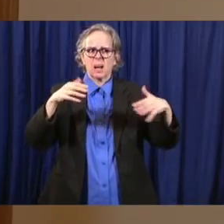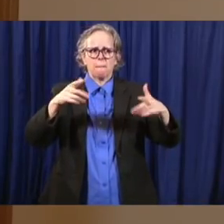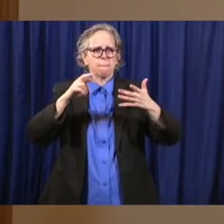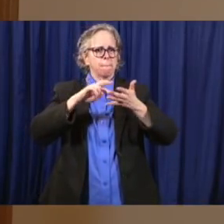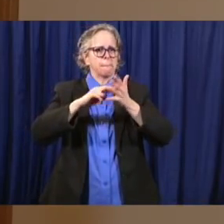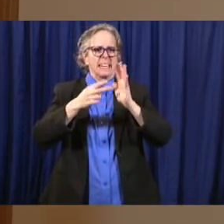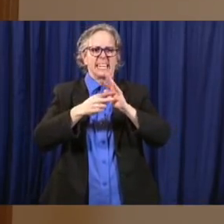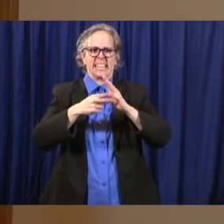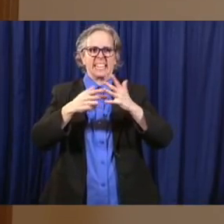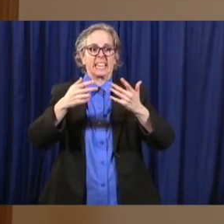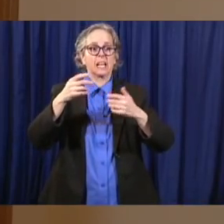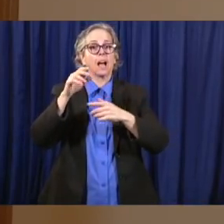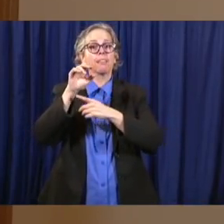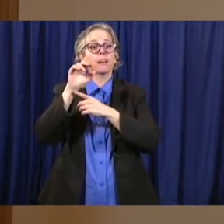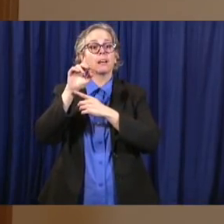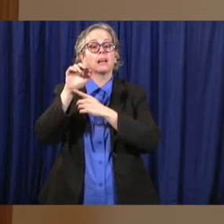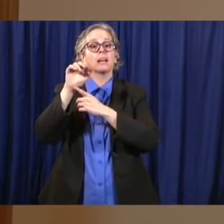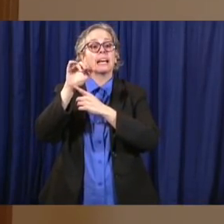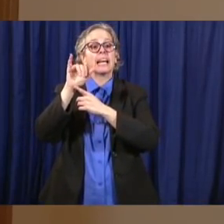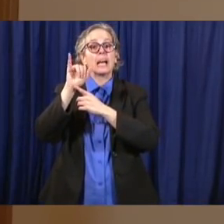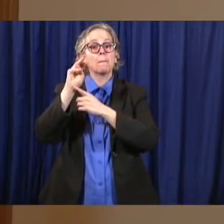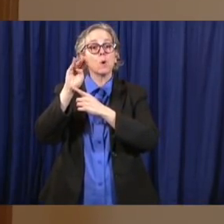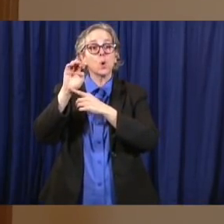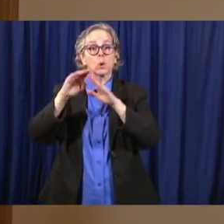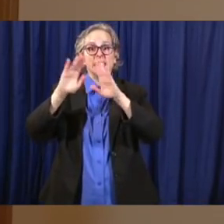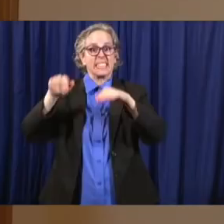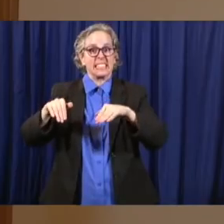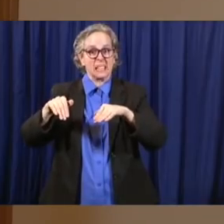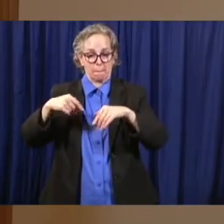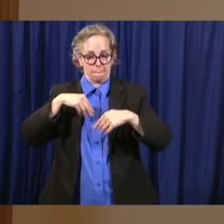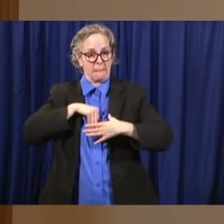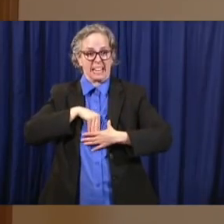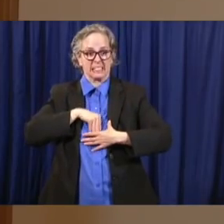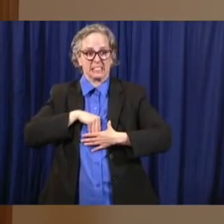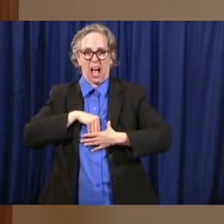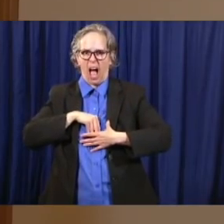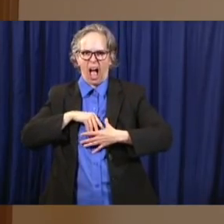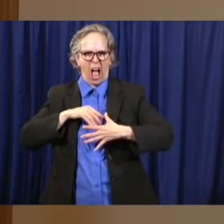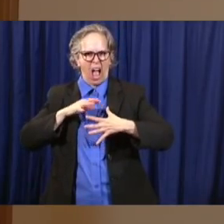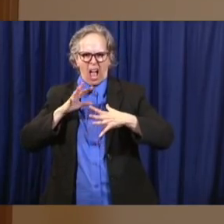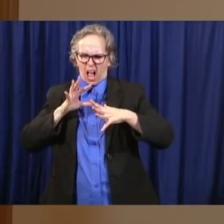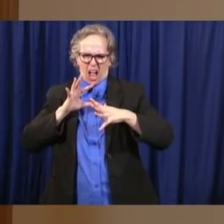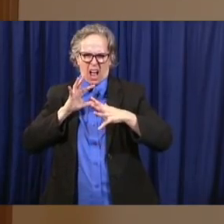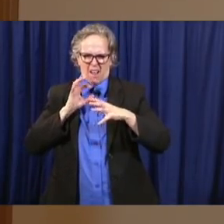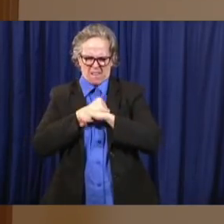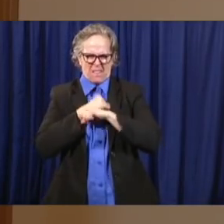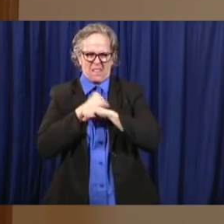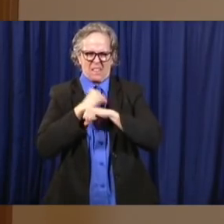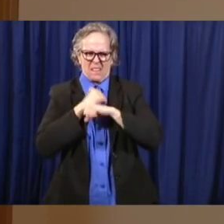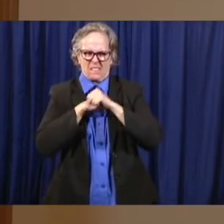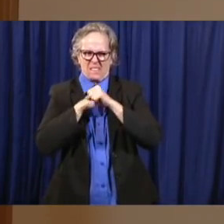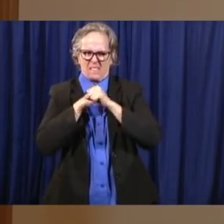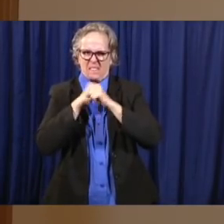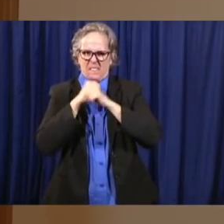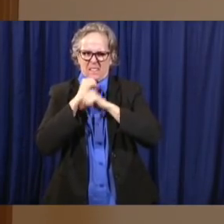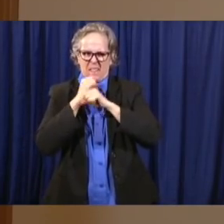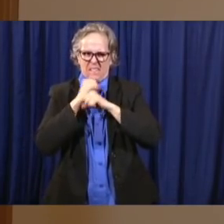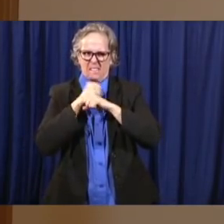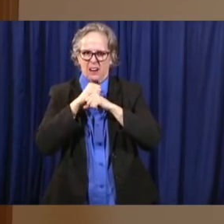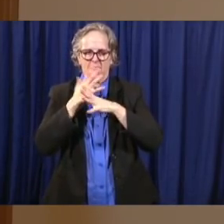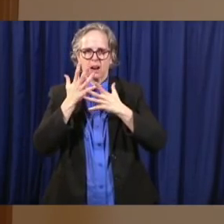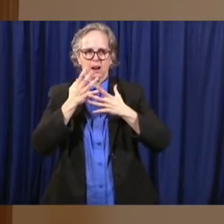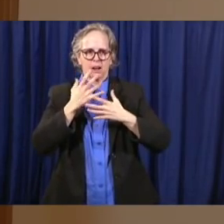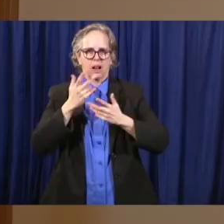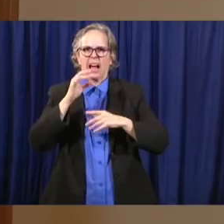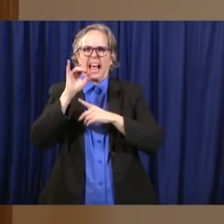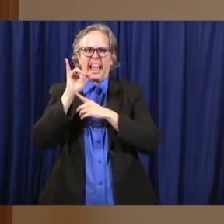this particular disease, that the inflammation itself is causing damage, not just a typical